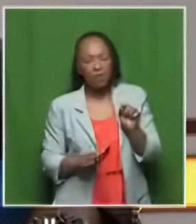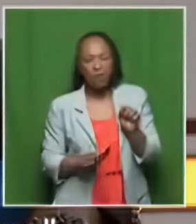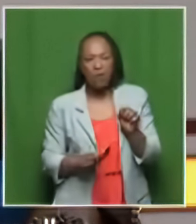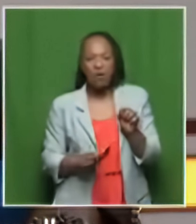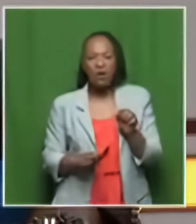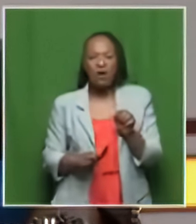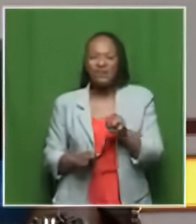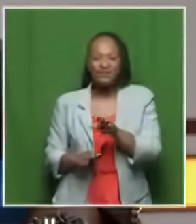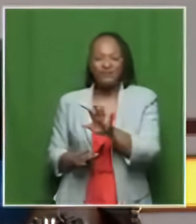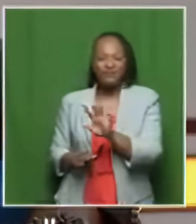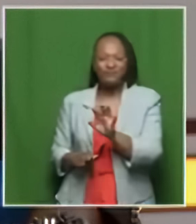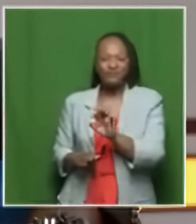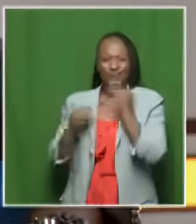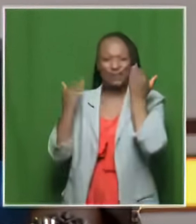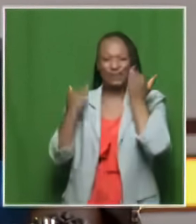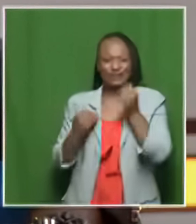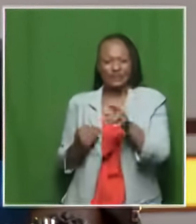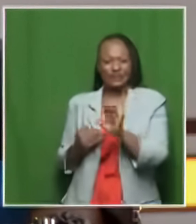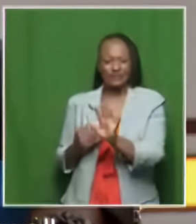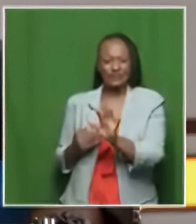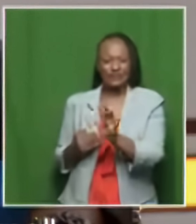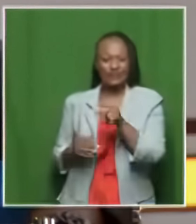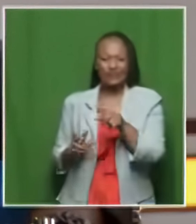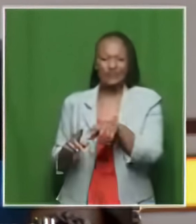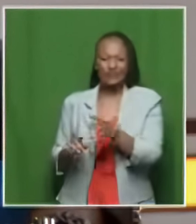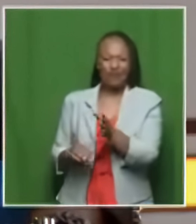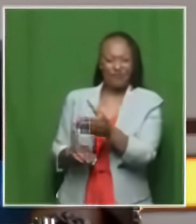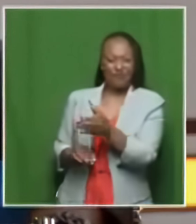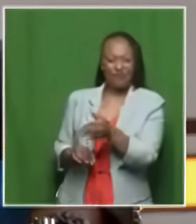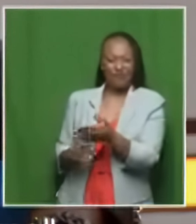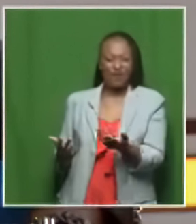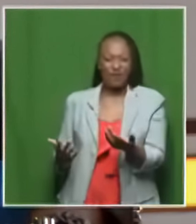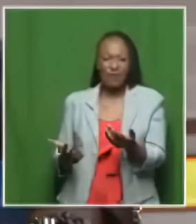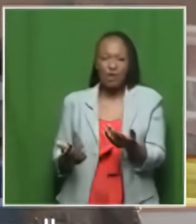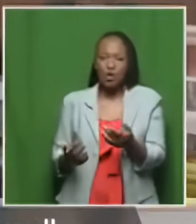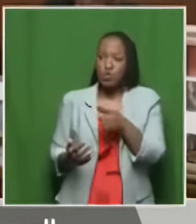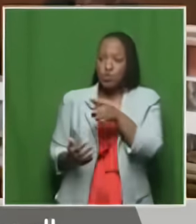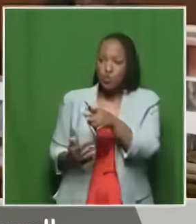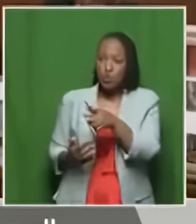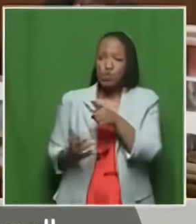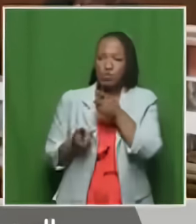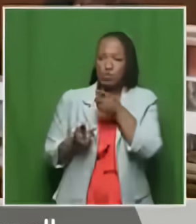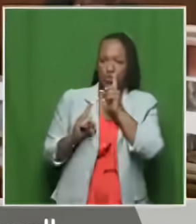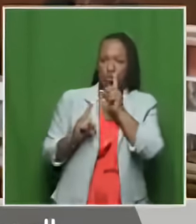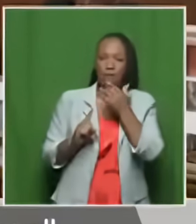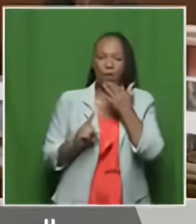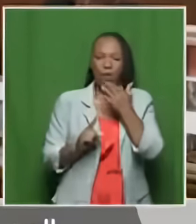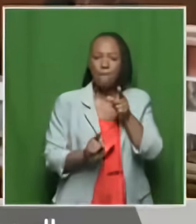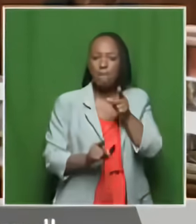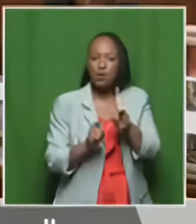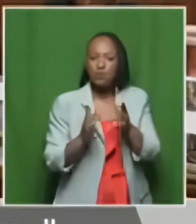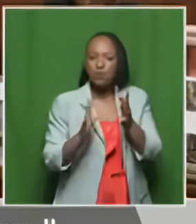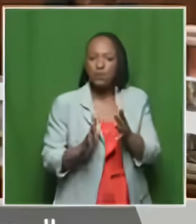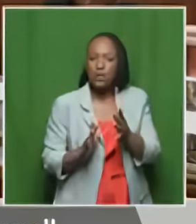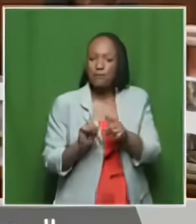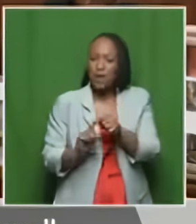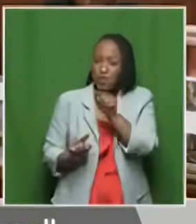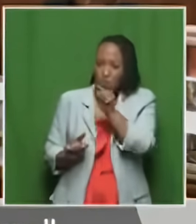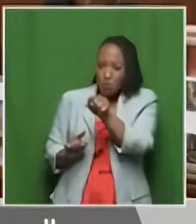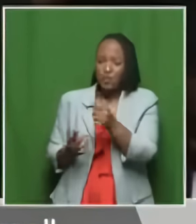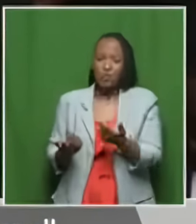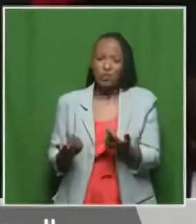that magistrate because I said to her, you are the one prosecuting me. I'm not being prosecuted by the prosecutor. And a typical